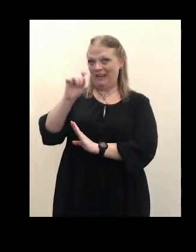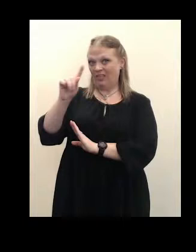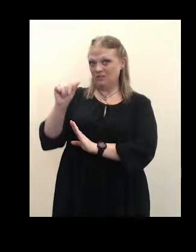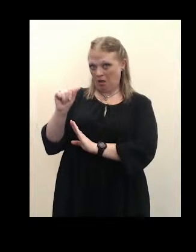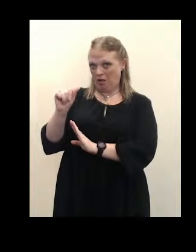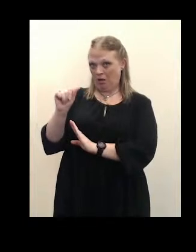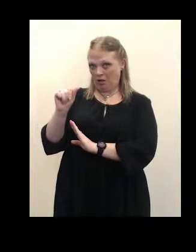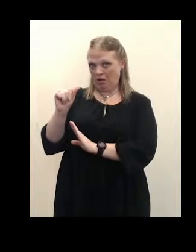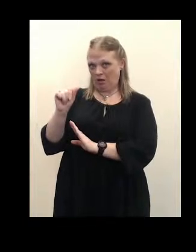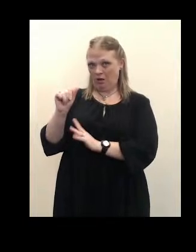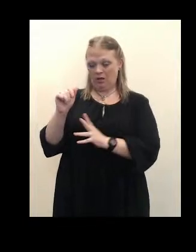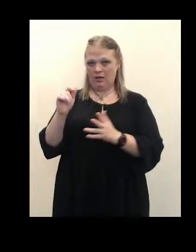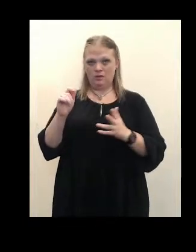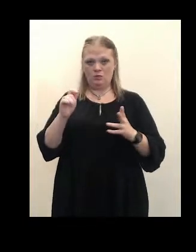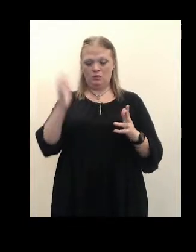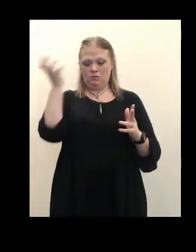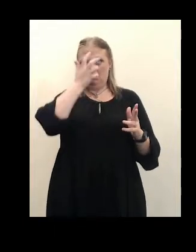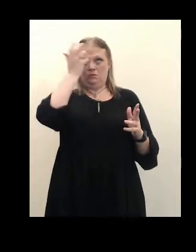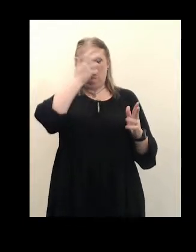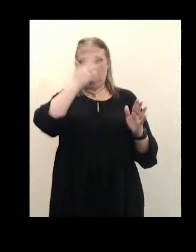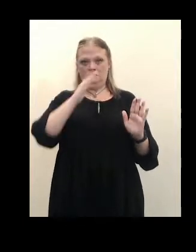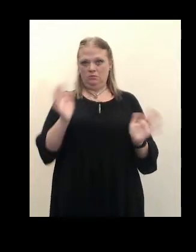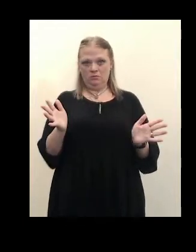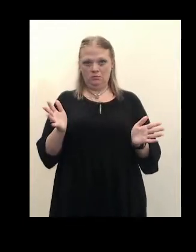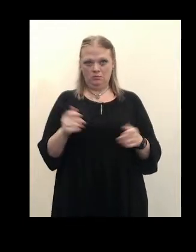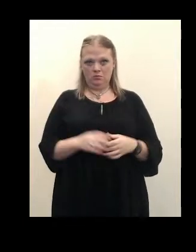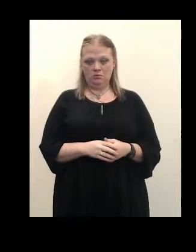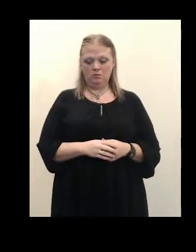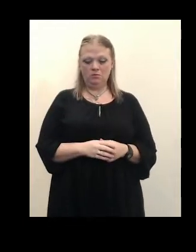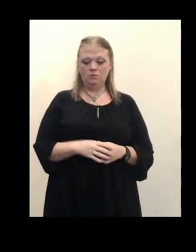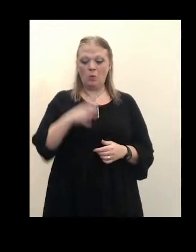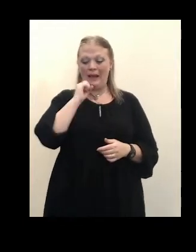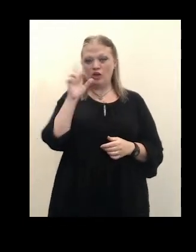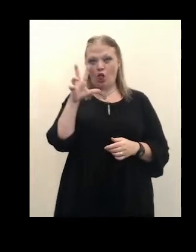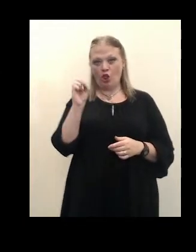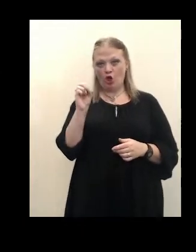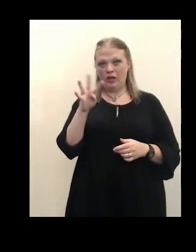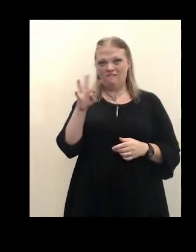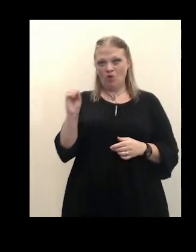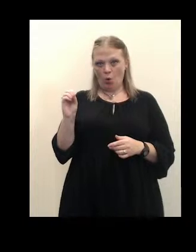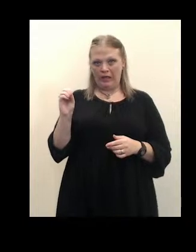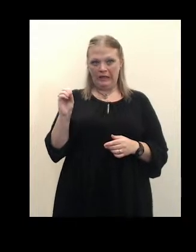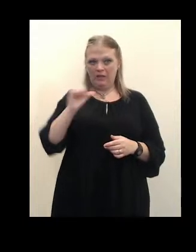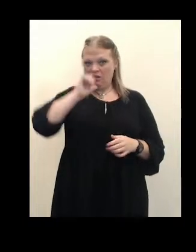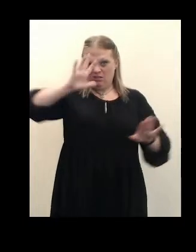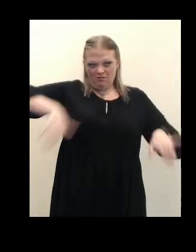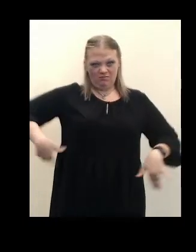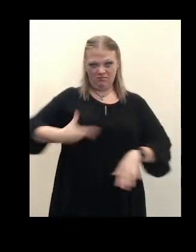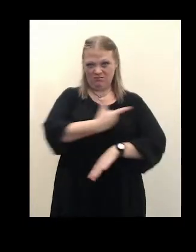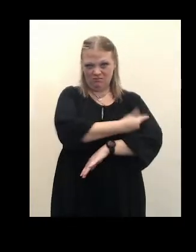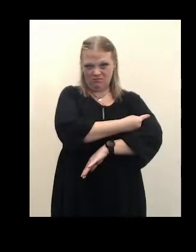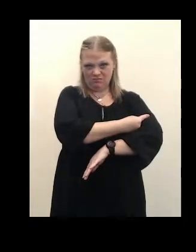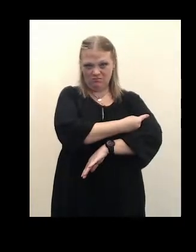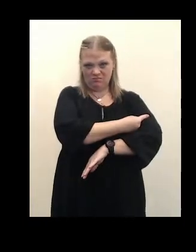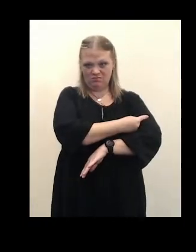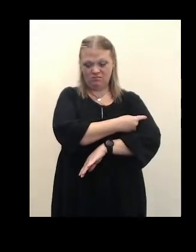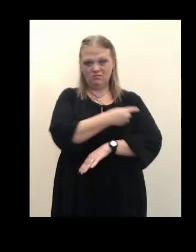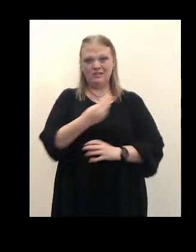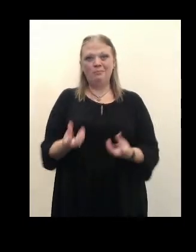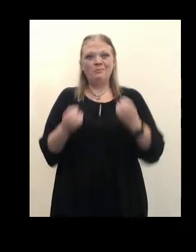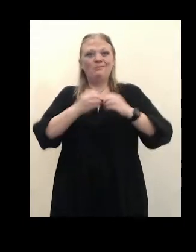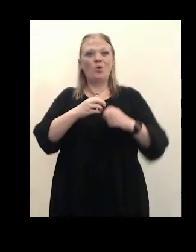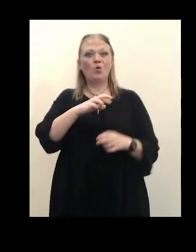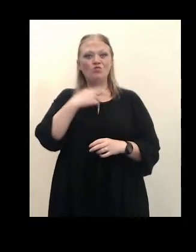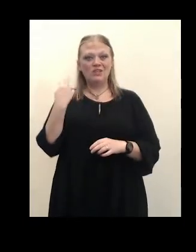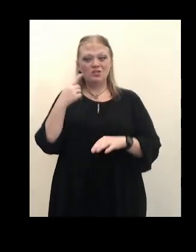it's crazy, but the people who are in their 30s and 40s who are unvaccinated have a higher risk of